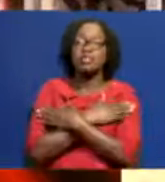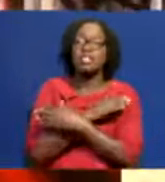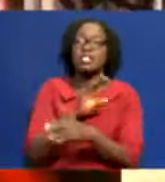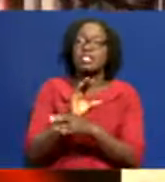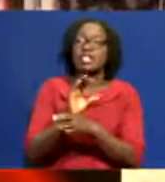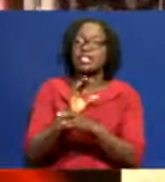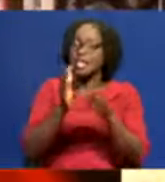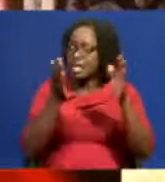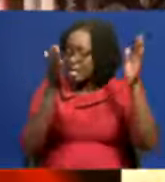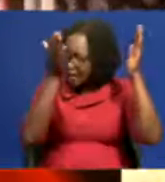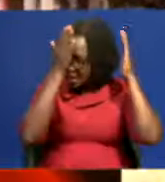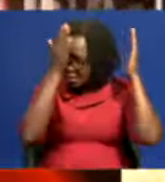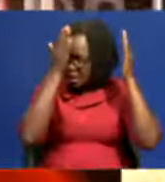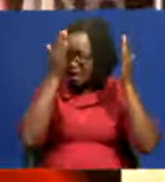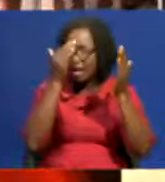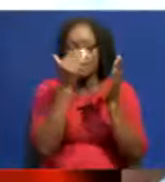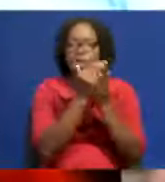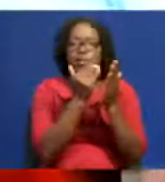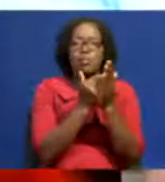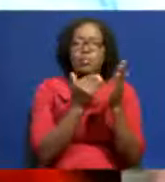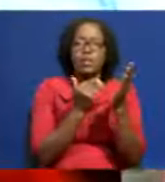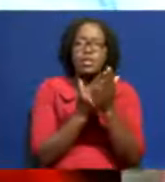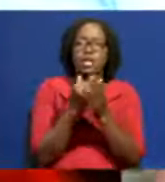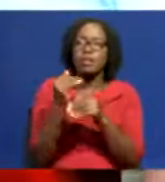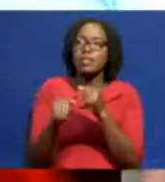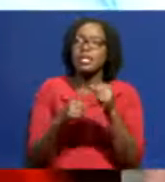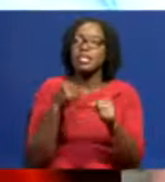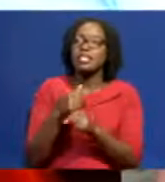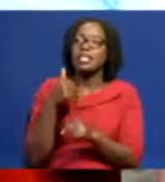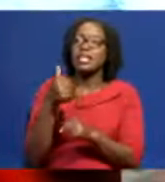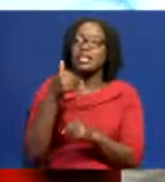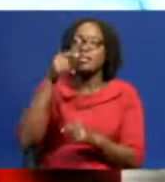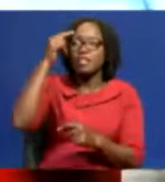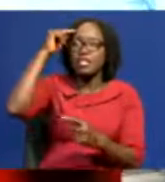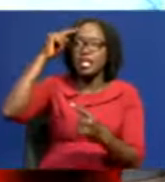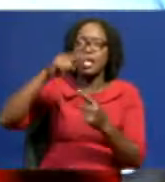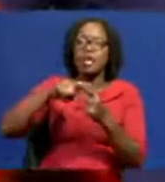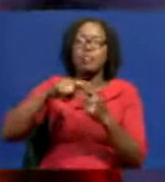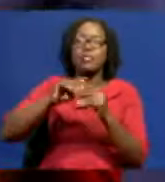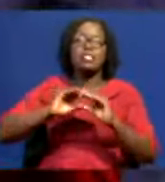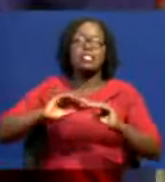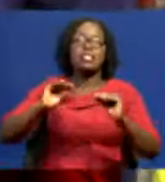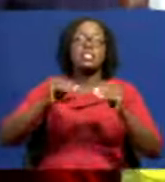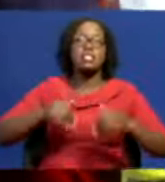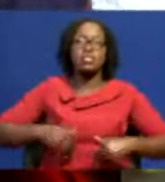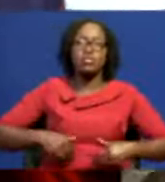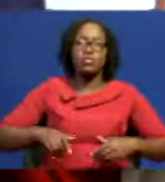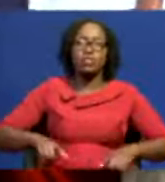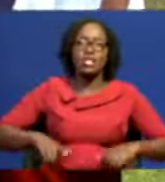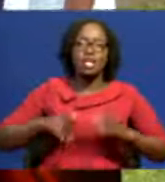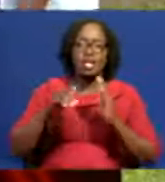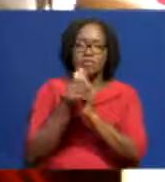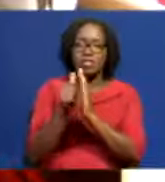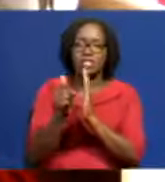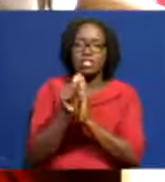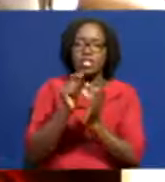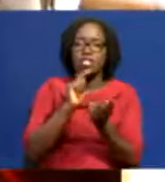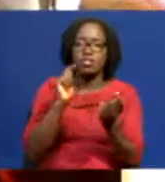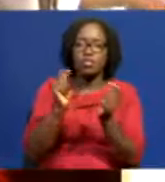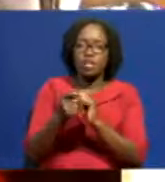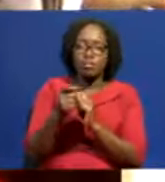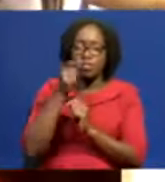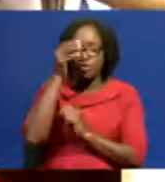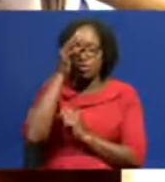Kakamega. The program, planned to be held annually, is geared towards equipping the youth with life skills to shape their future.